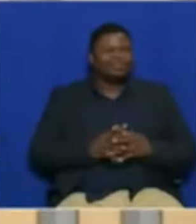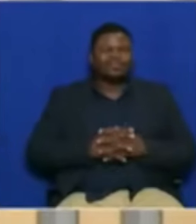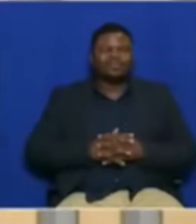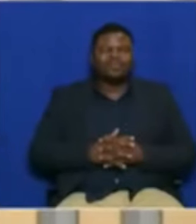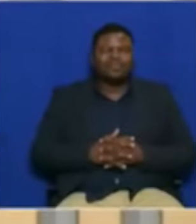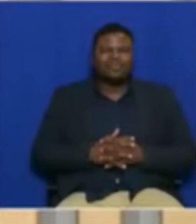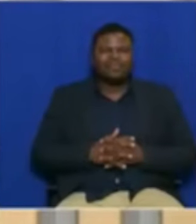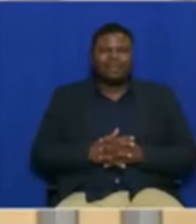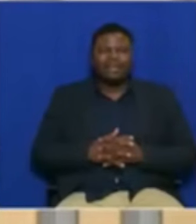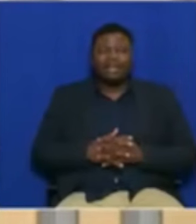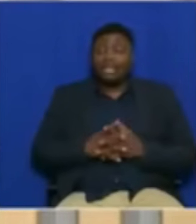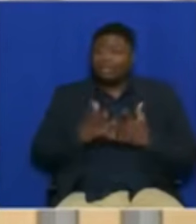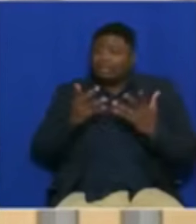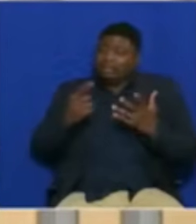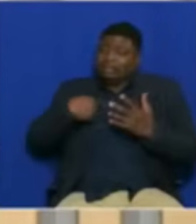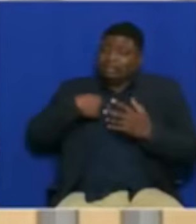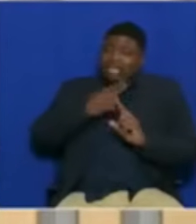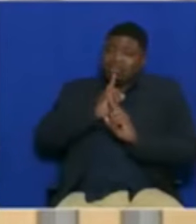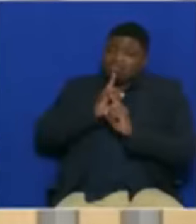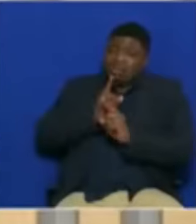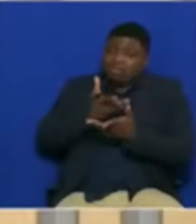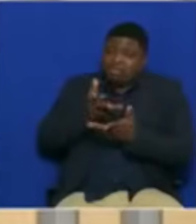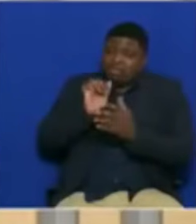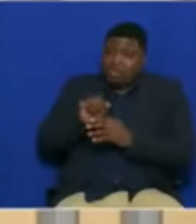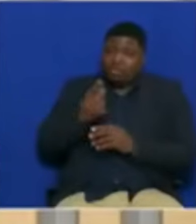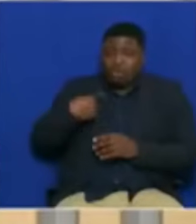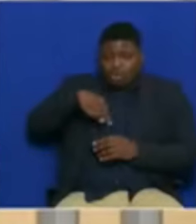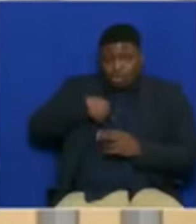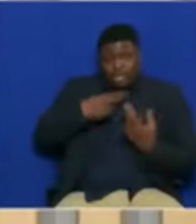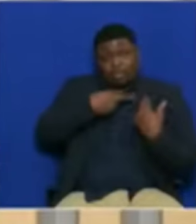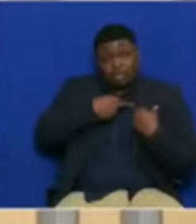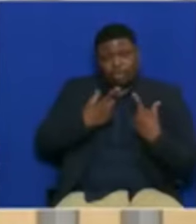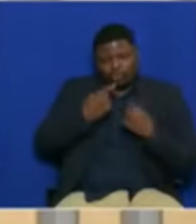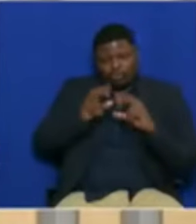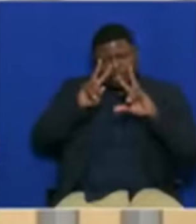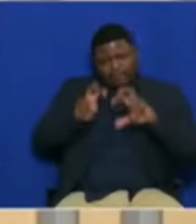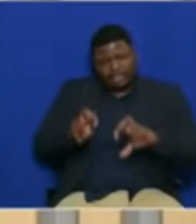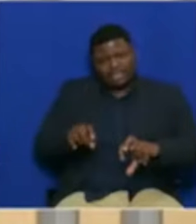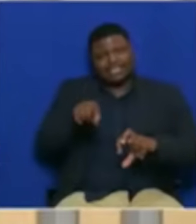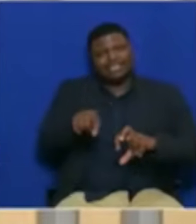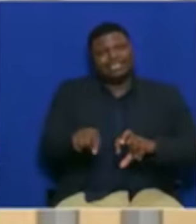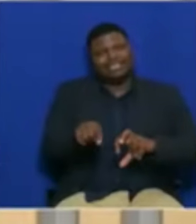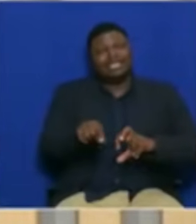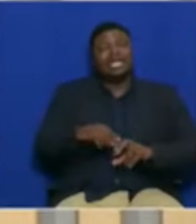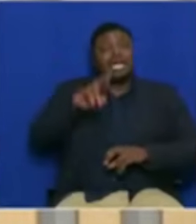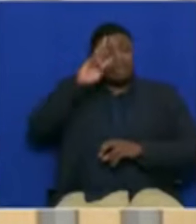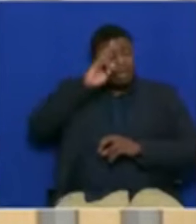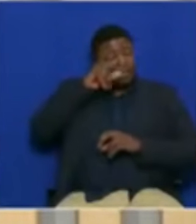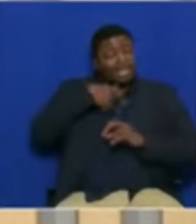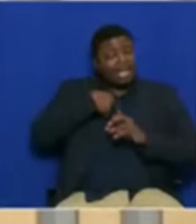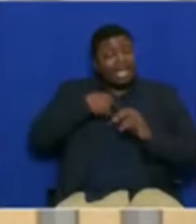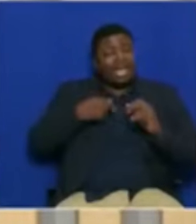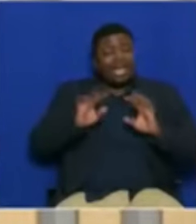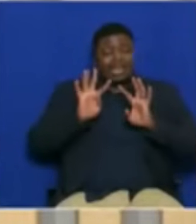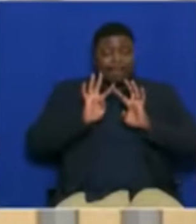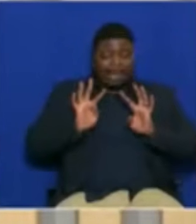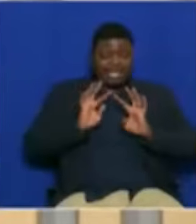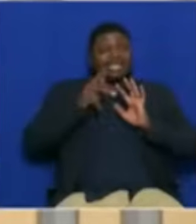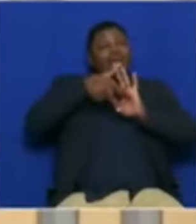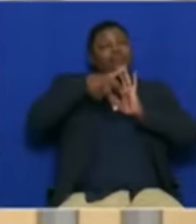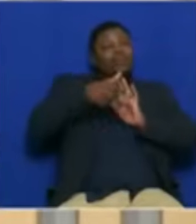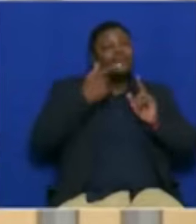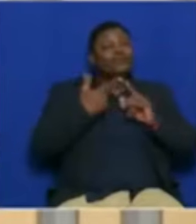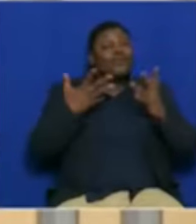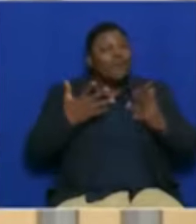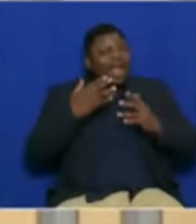Although I am saying the panel has been approved by head office, but the recommendation of that particular panel